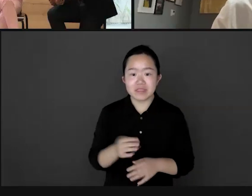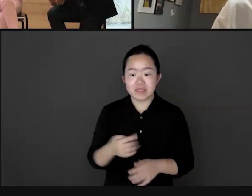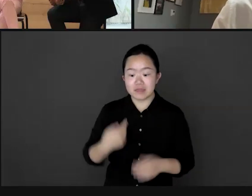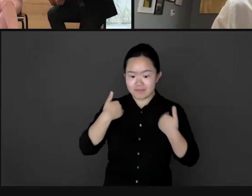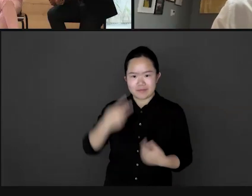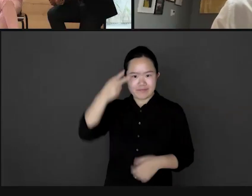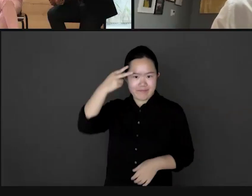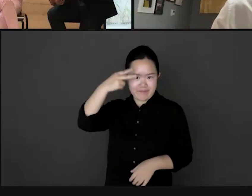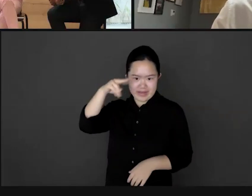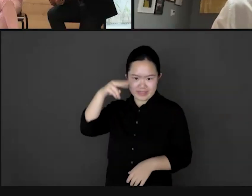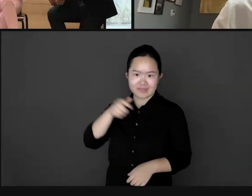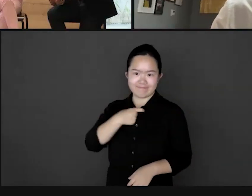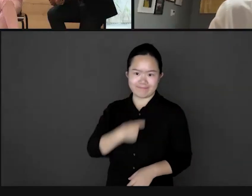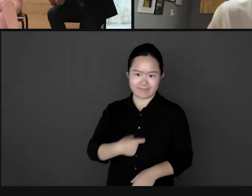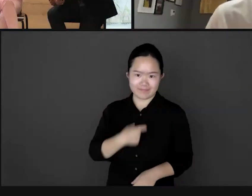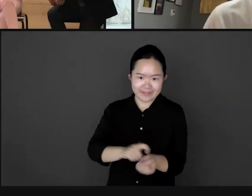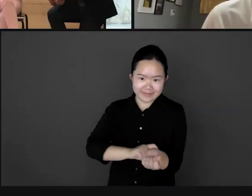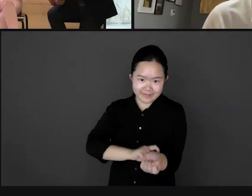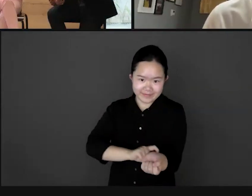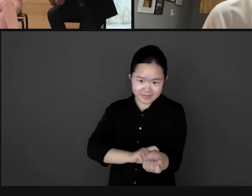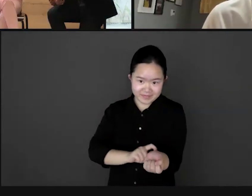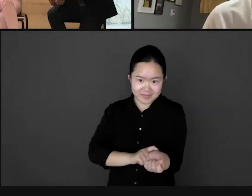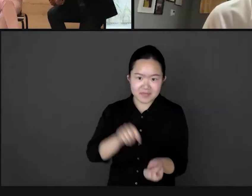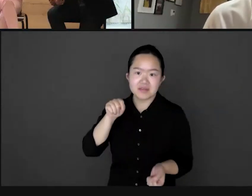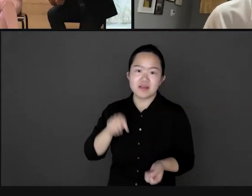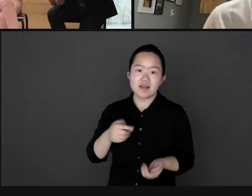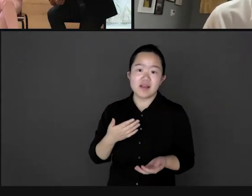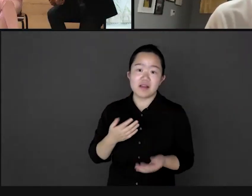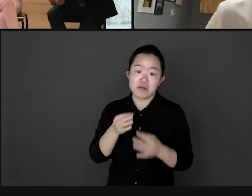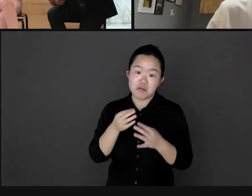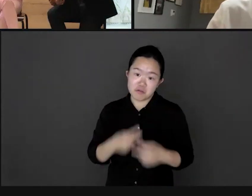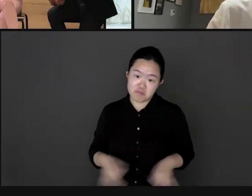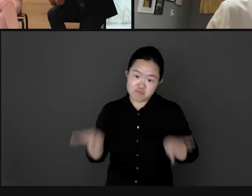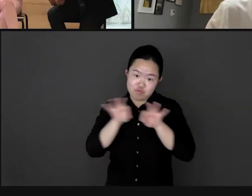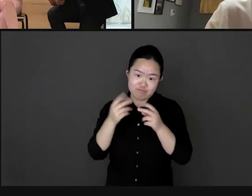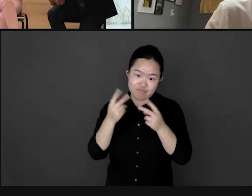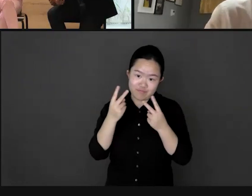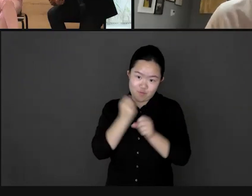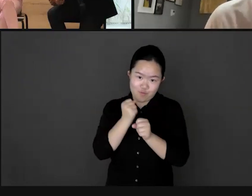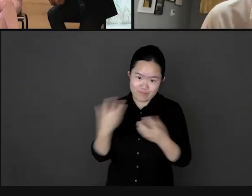the updates around IAAP. I had 5 minutes, so I'm right on time.